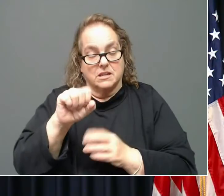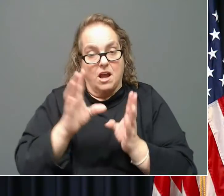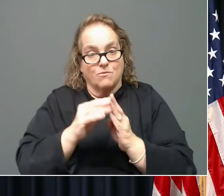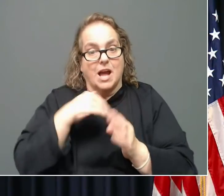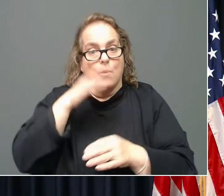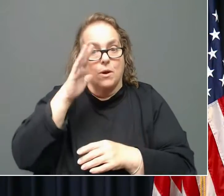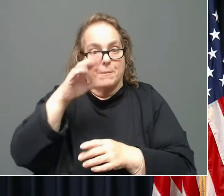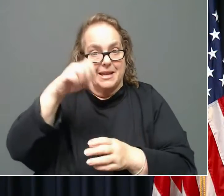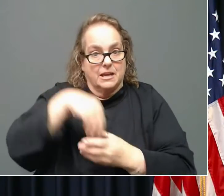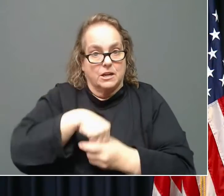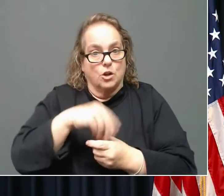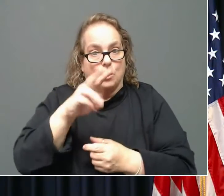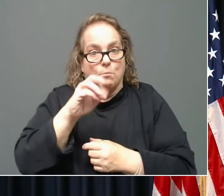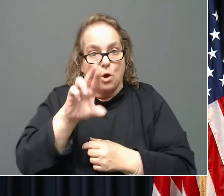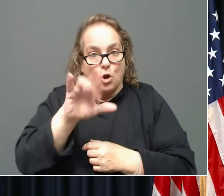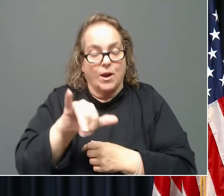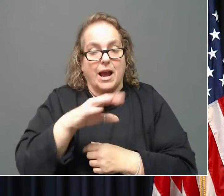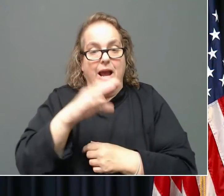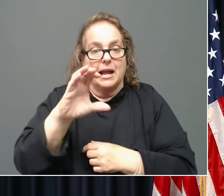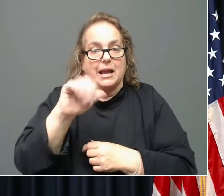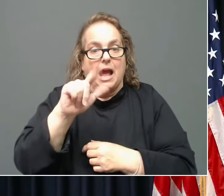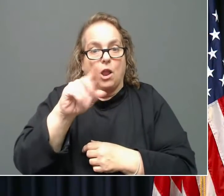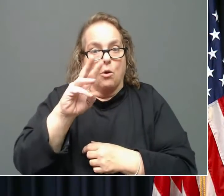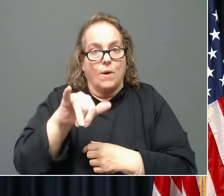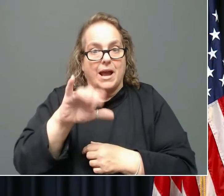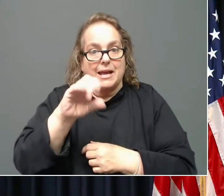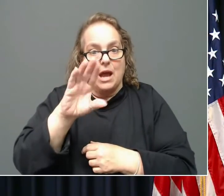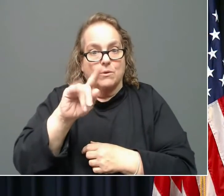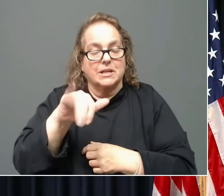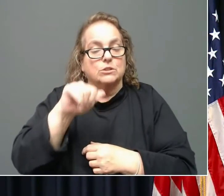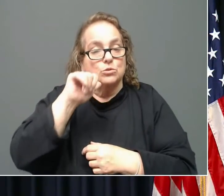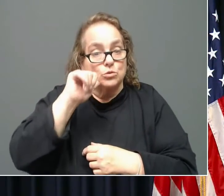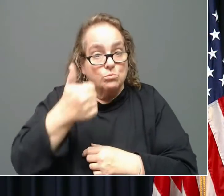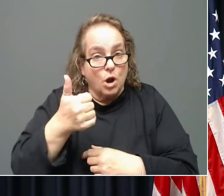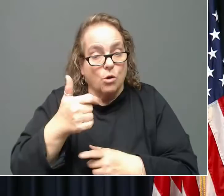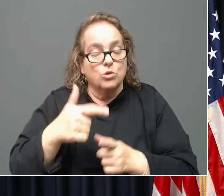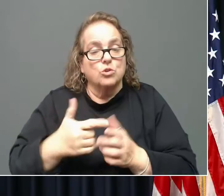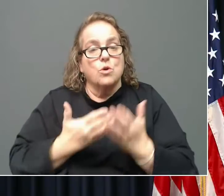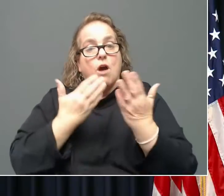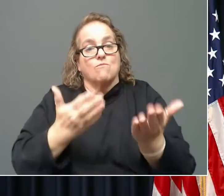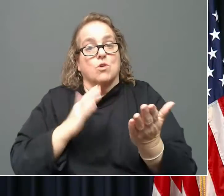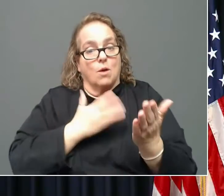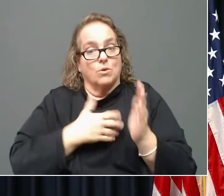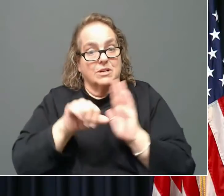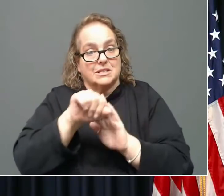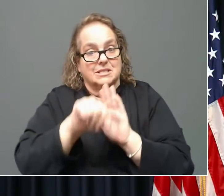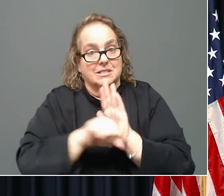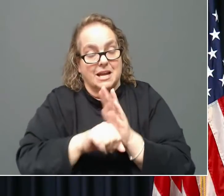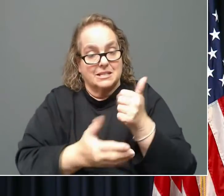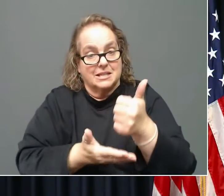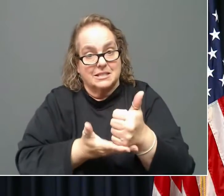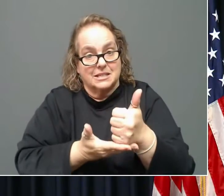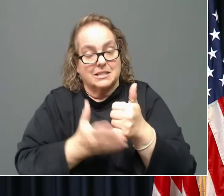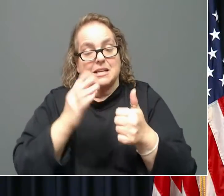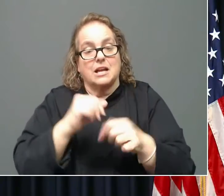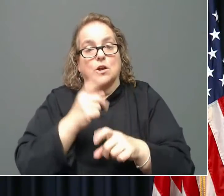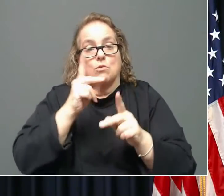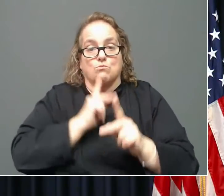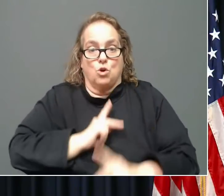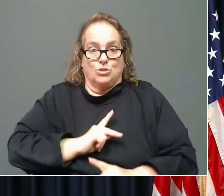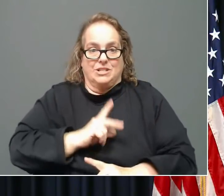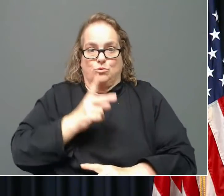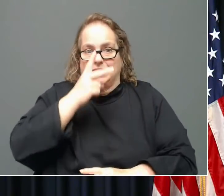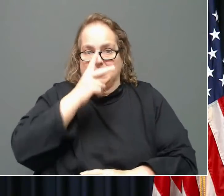again tomorrow, really bright and early, to offer our state's assistance and to personally see the damage to the area